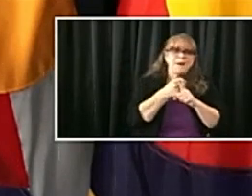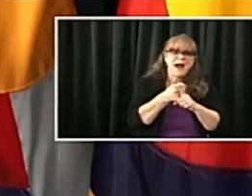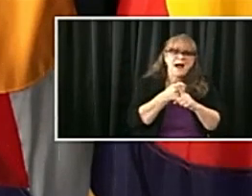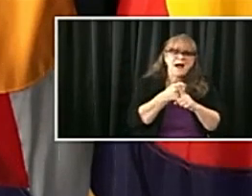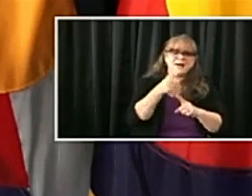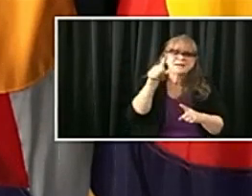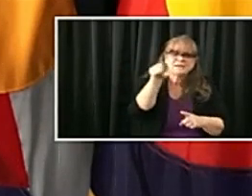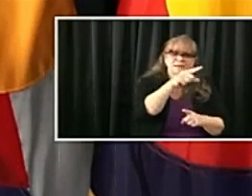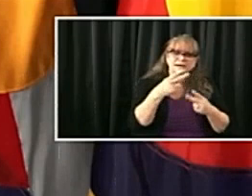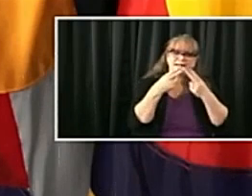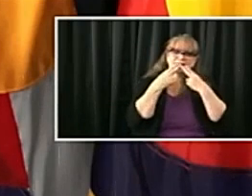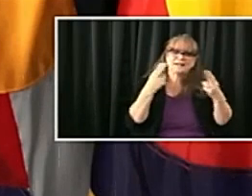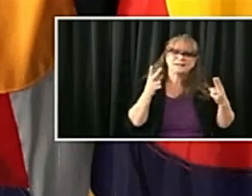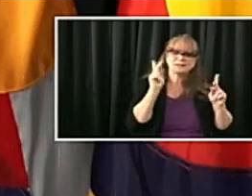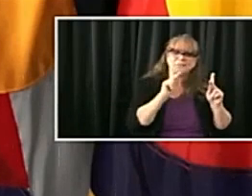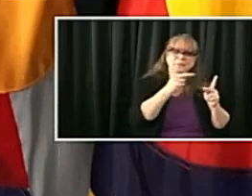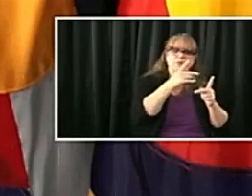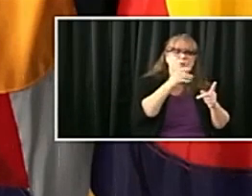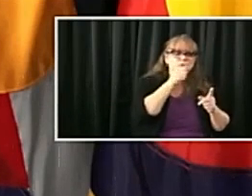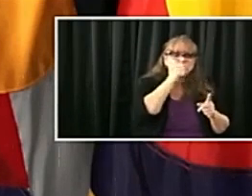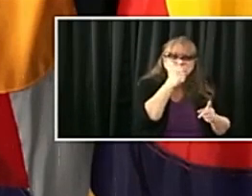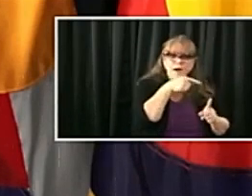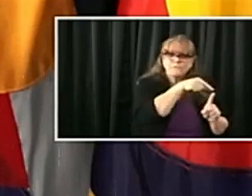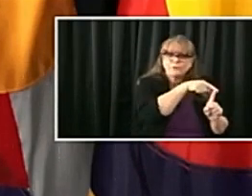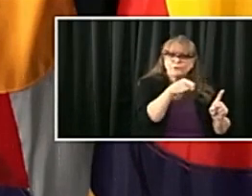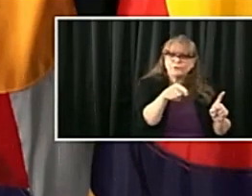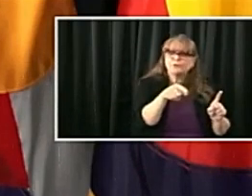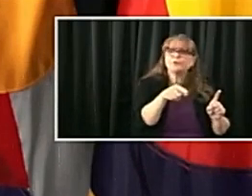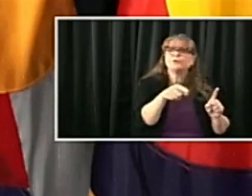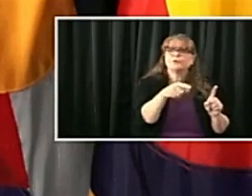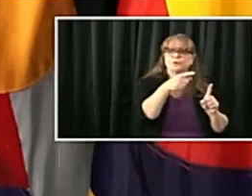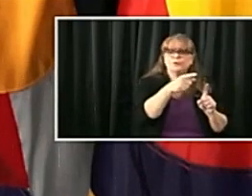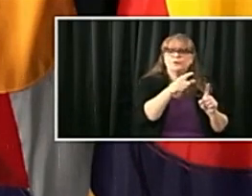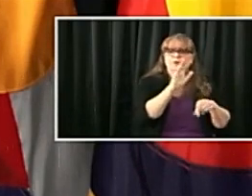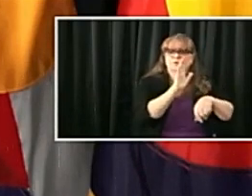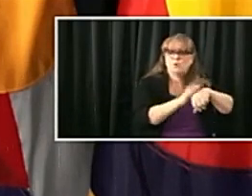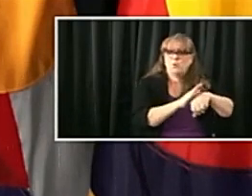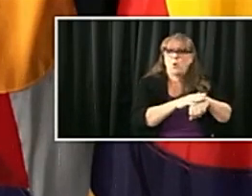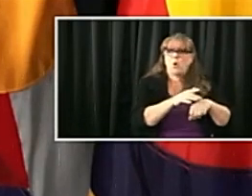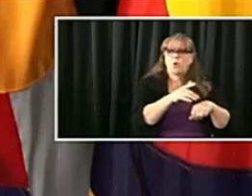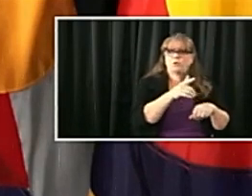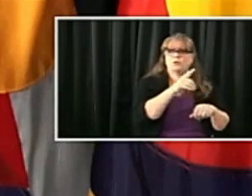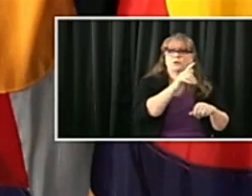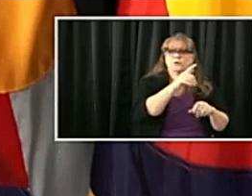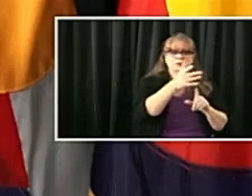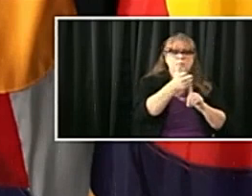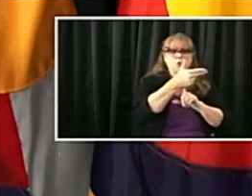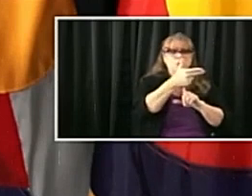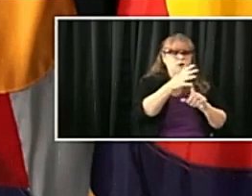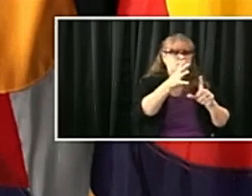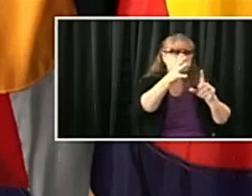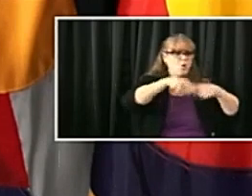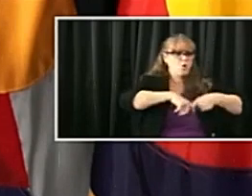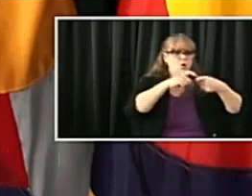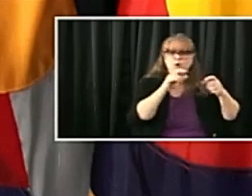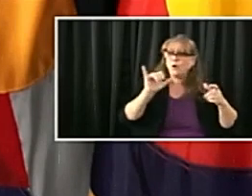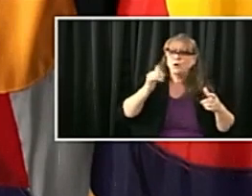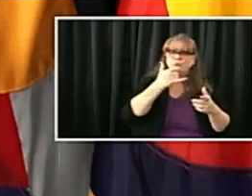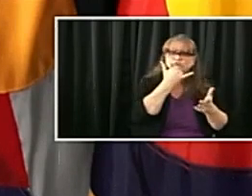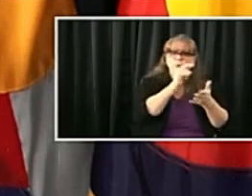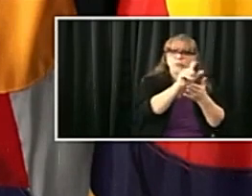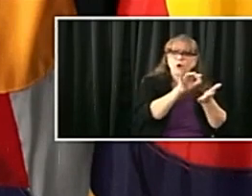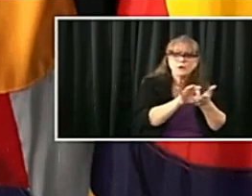there are flags in their account or they have their identity stolen and have to go through a process of restoring who they are. That is the real victim in this.